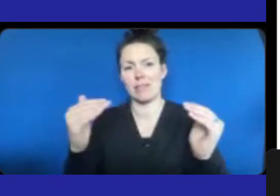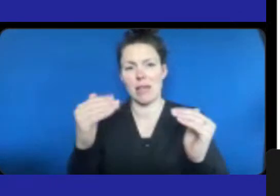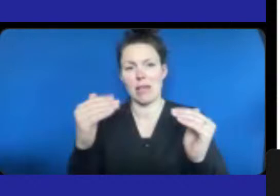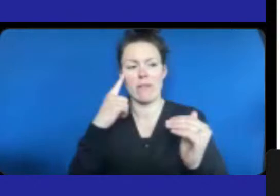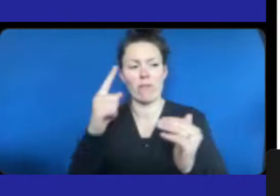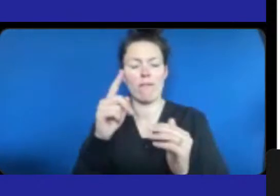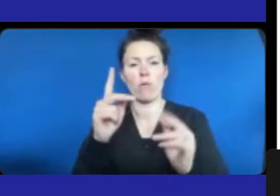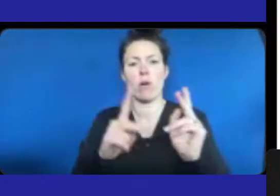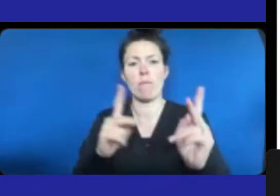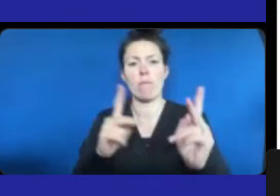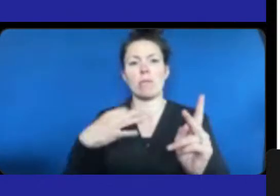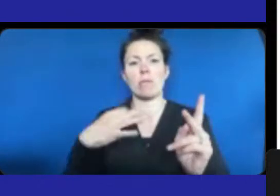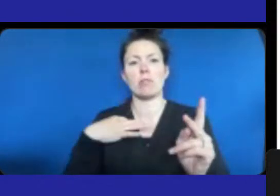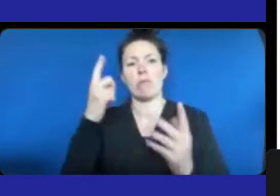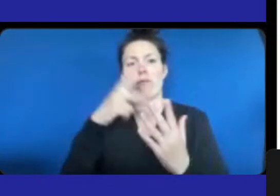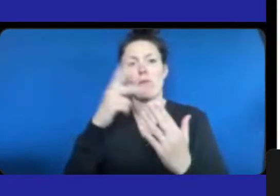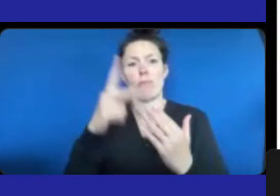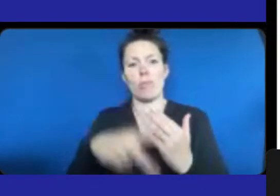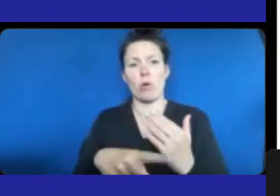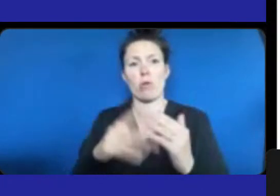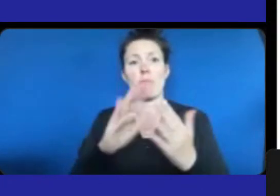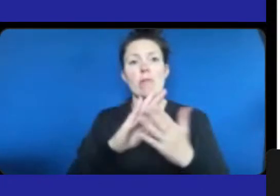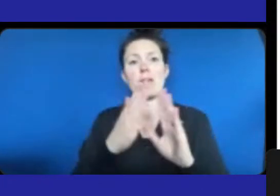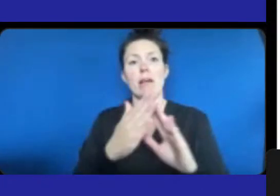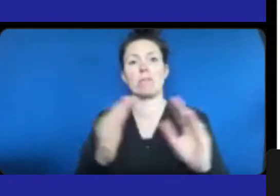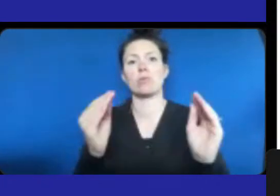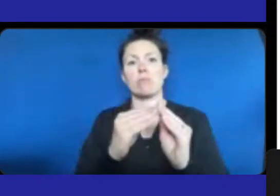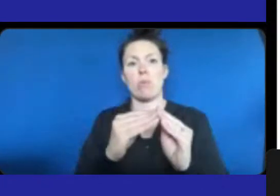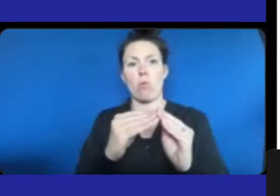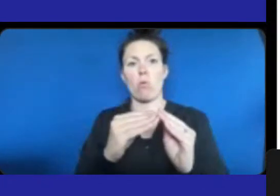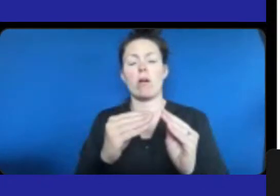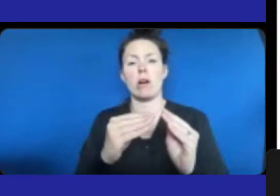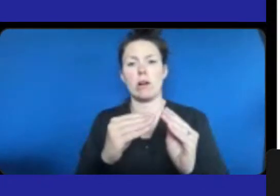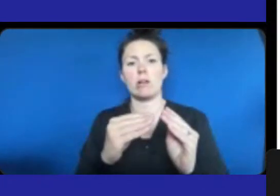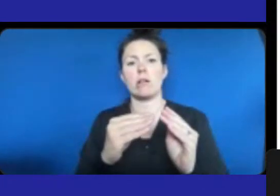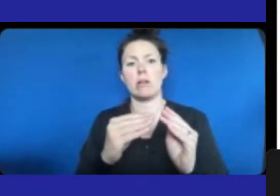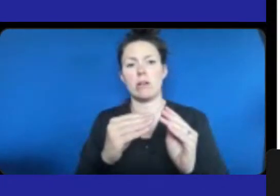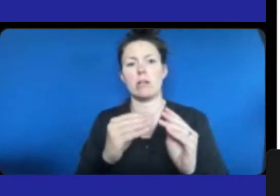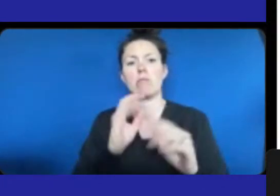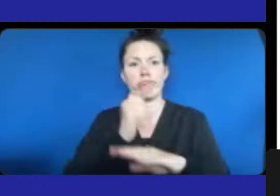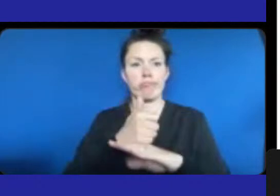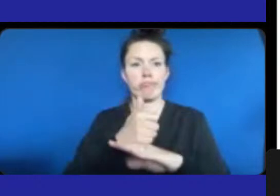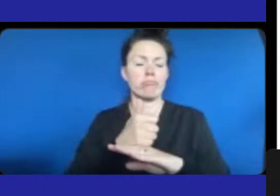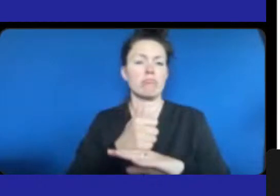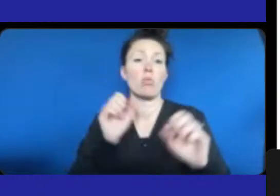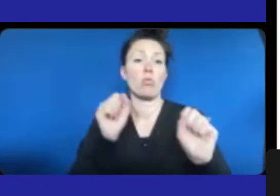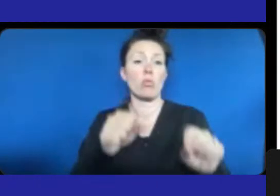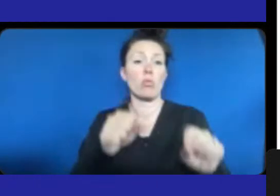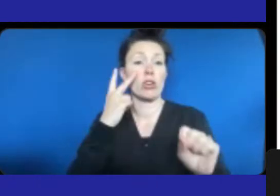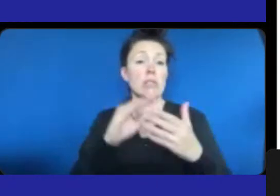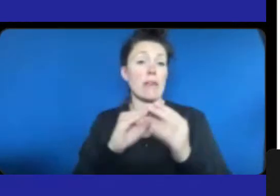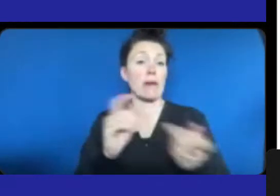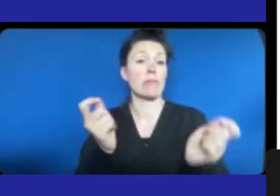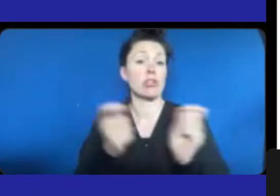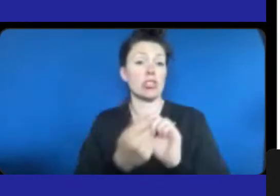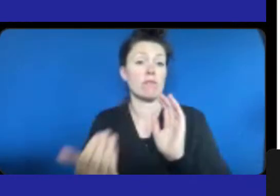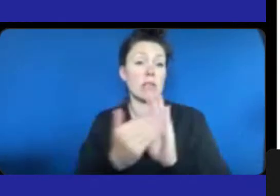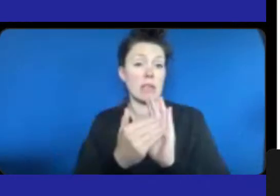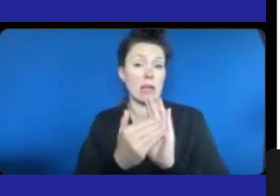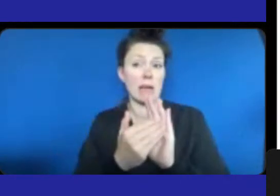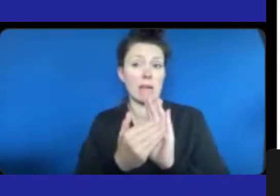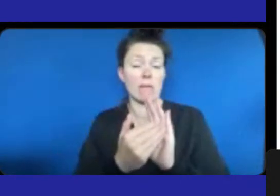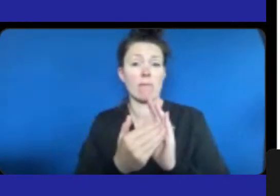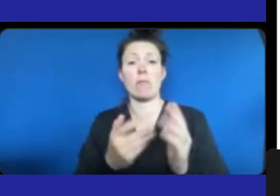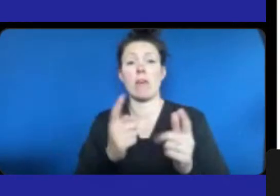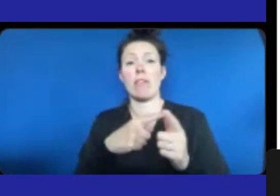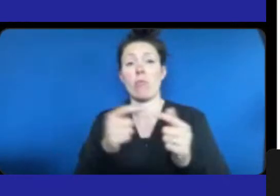programs becomes more fixed, we may see that number shift, and we may look at what our